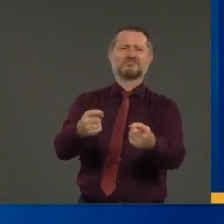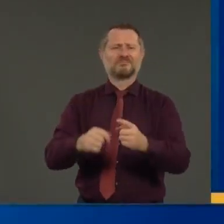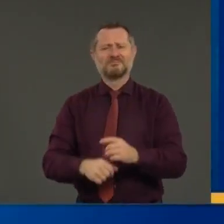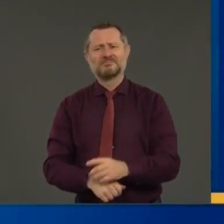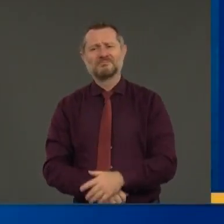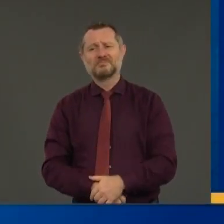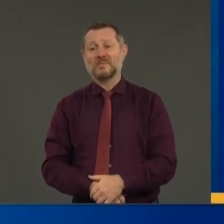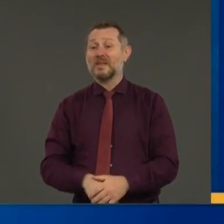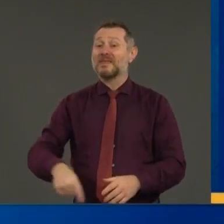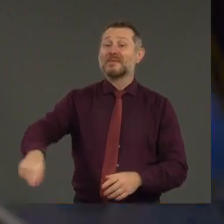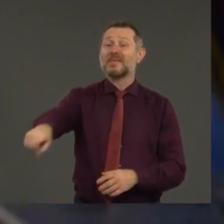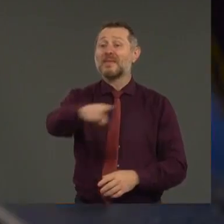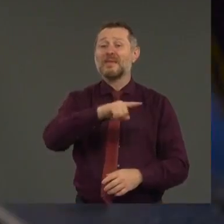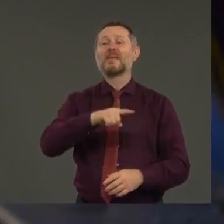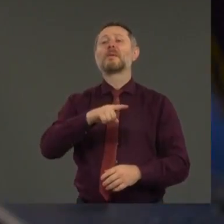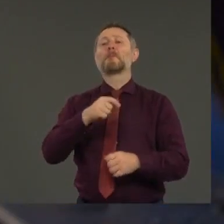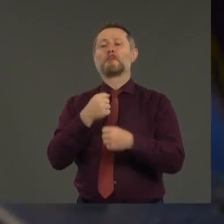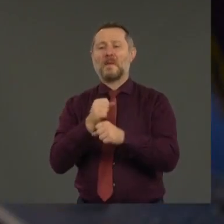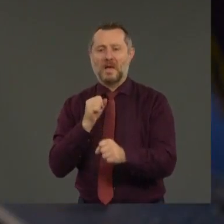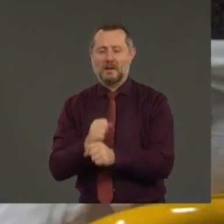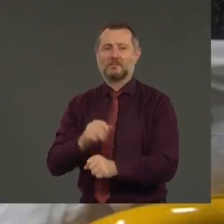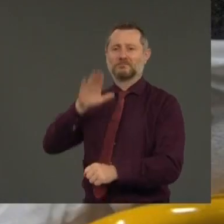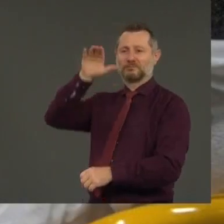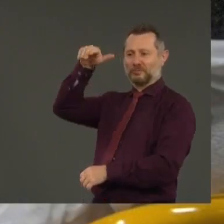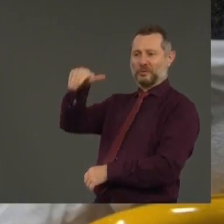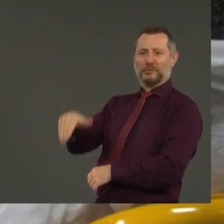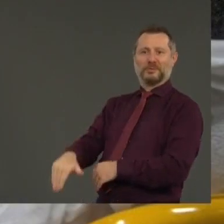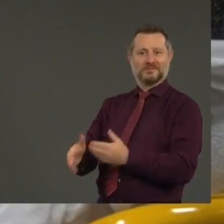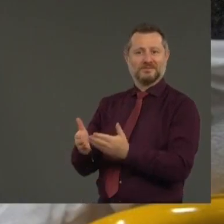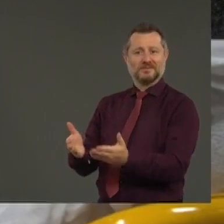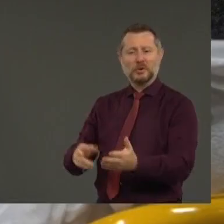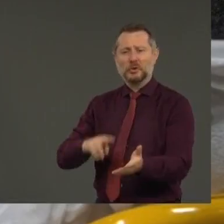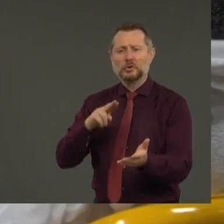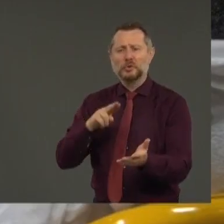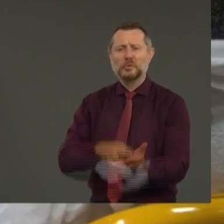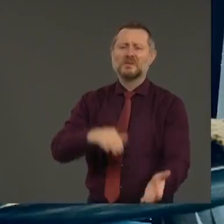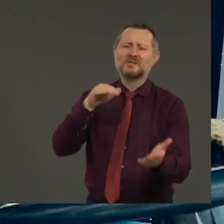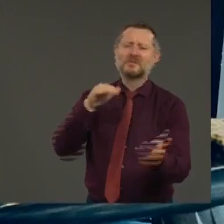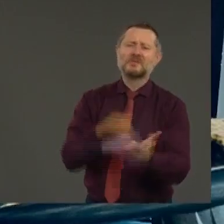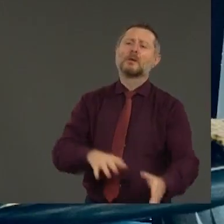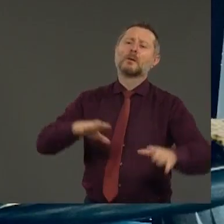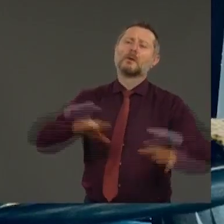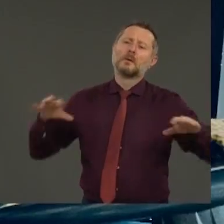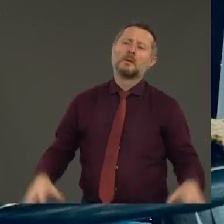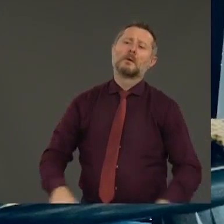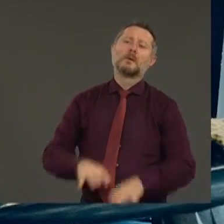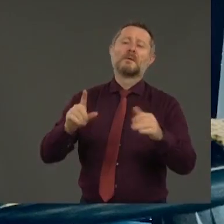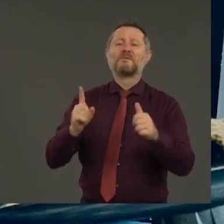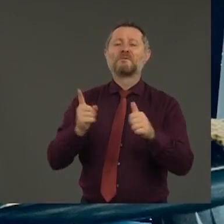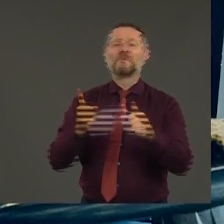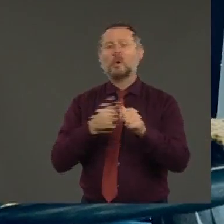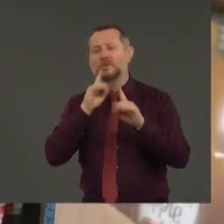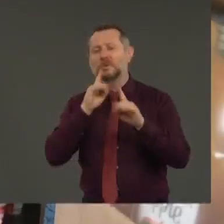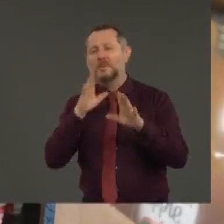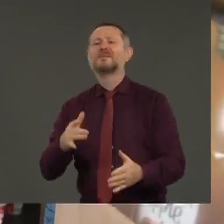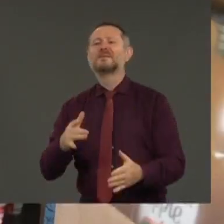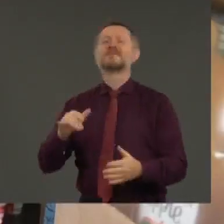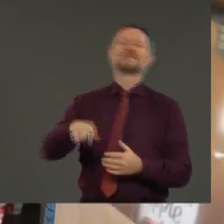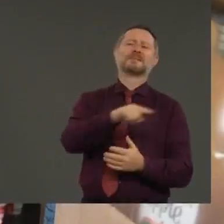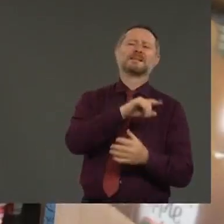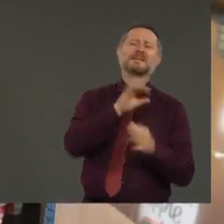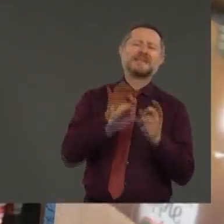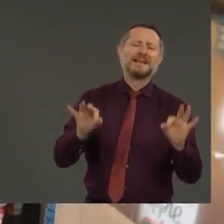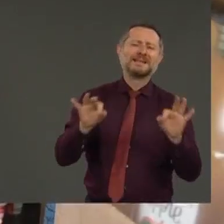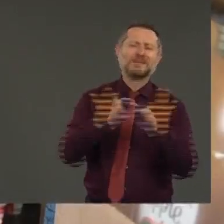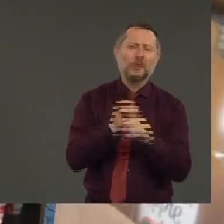They have brought this infection rate down. Nurses, doctors did a phenomenal job. First responders did a phenomenal job. Essential workers did a phenomenal job.